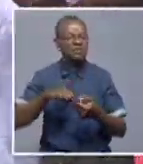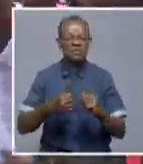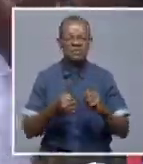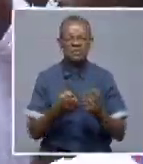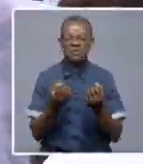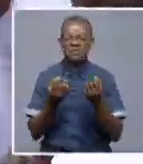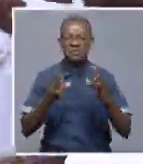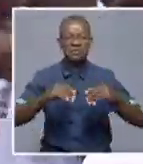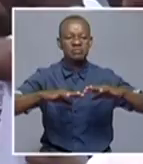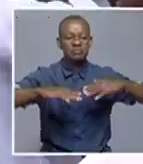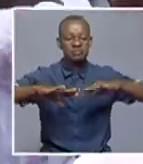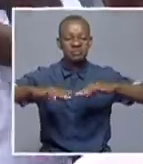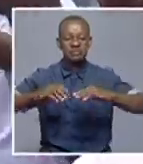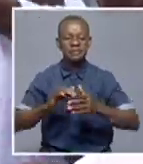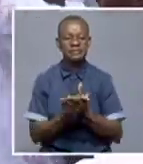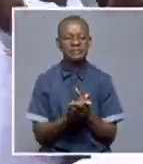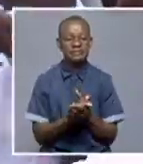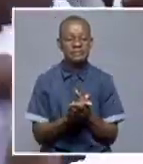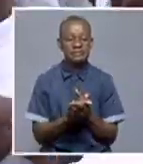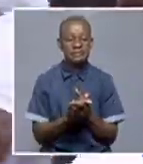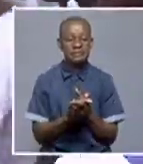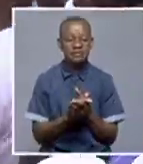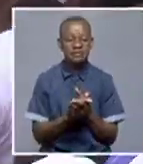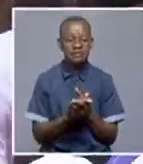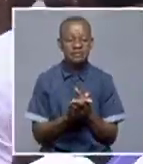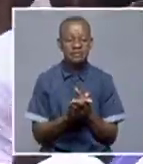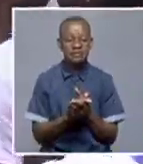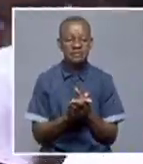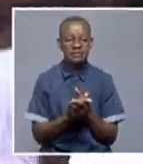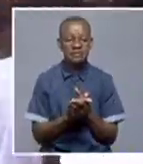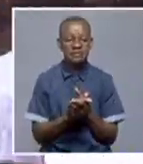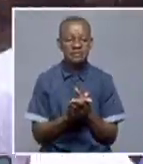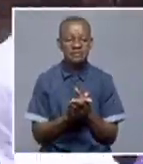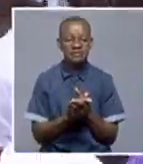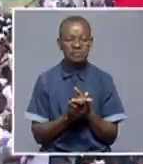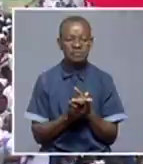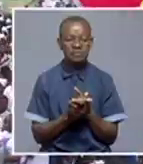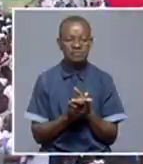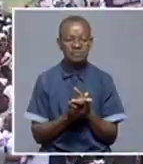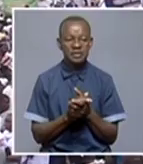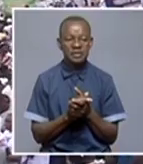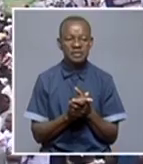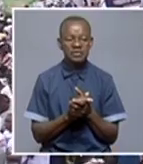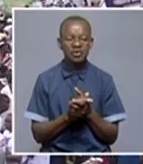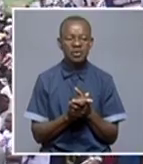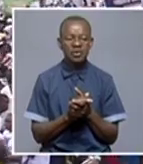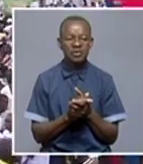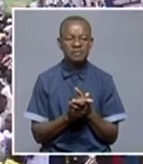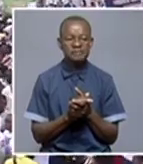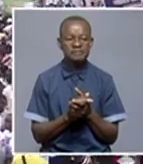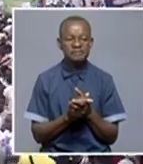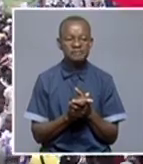30 personnel, electoral personnel, lost their lives due to that combination of flooding and the raging conflict. So there will be